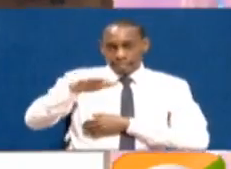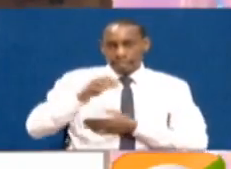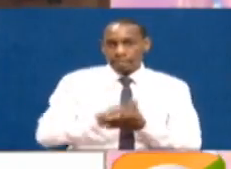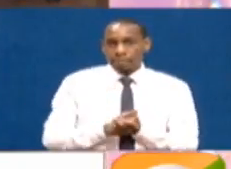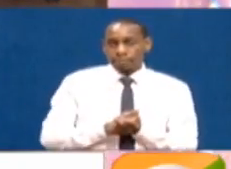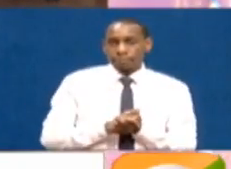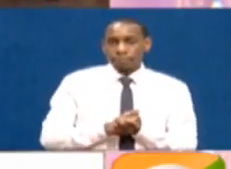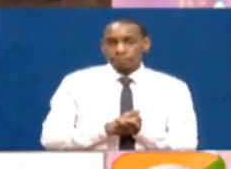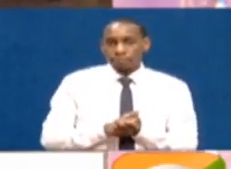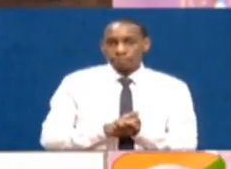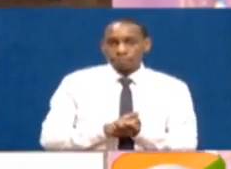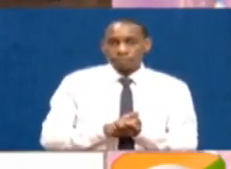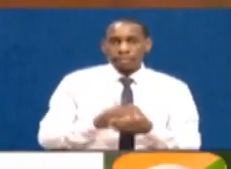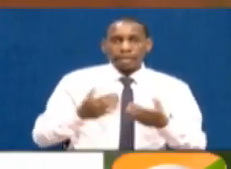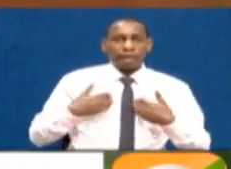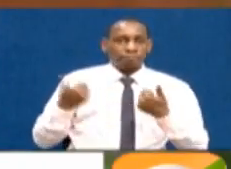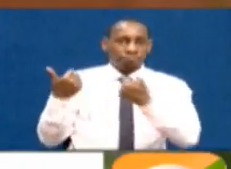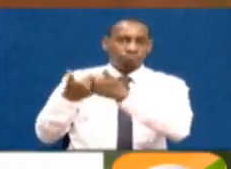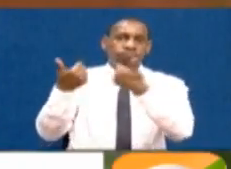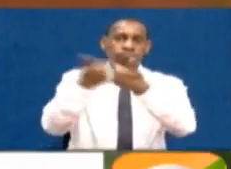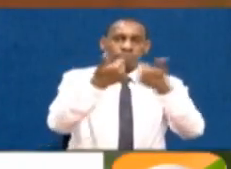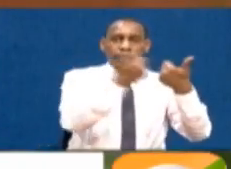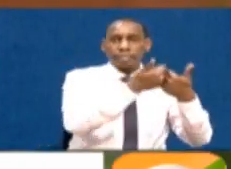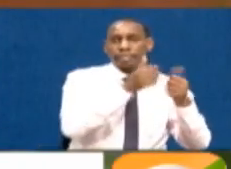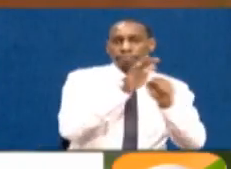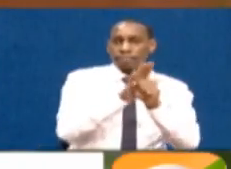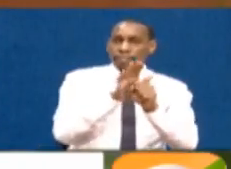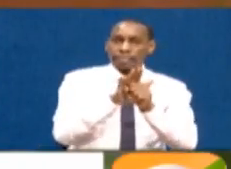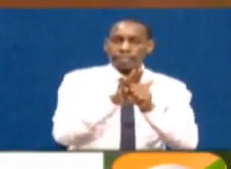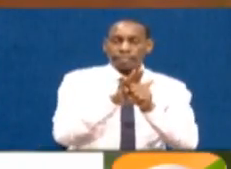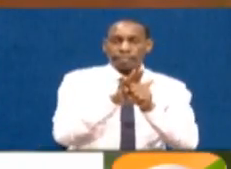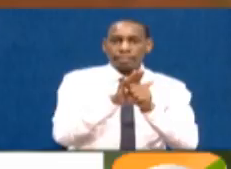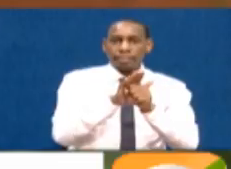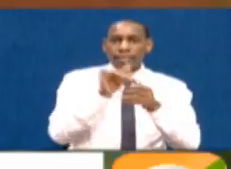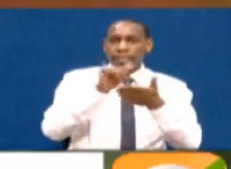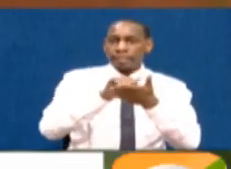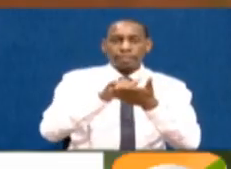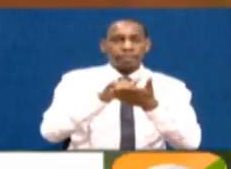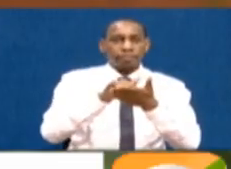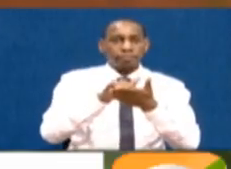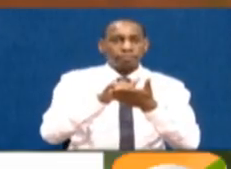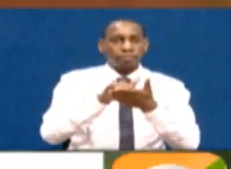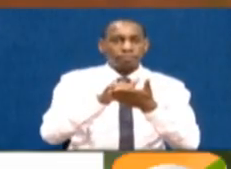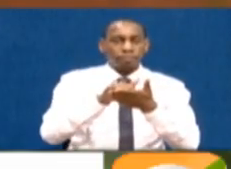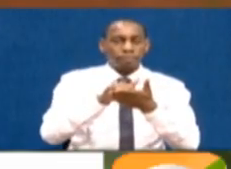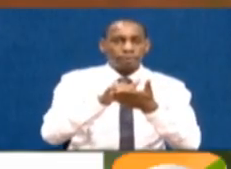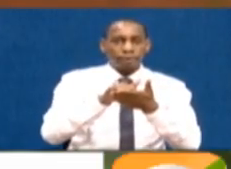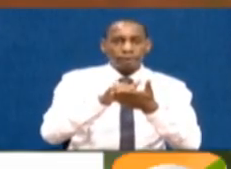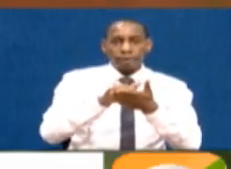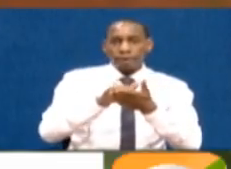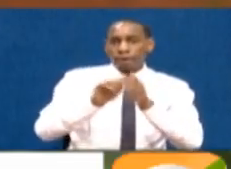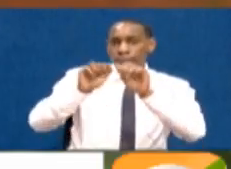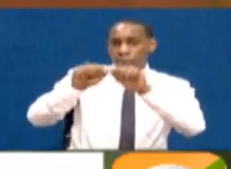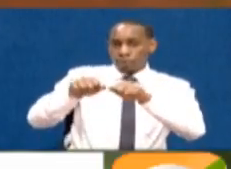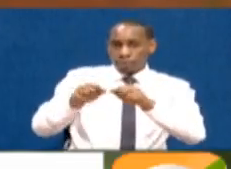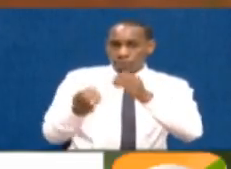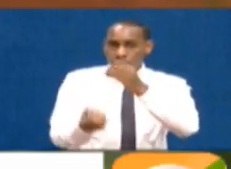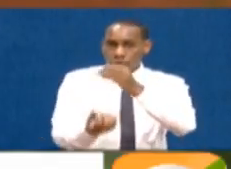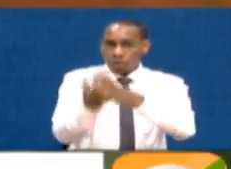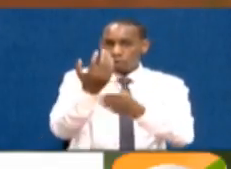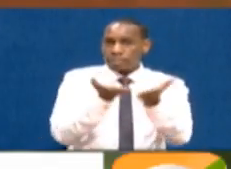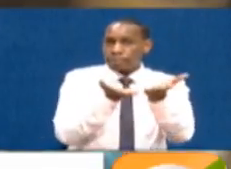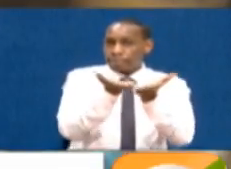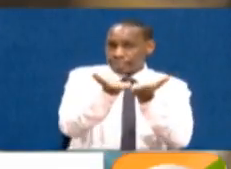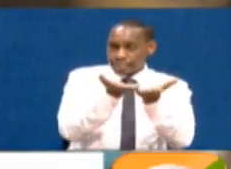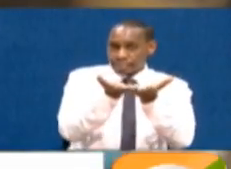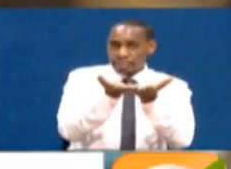there are so many other hurdles, certificates that you will get for you to do a startup, a